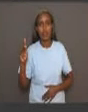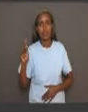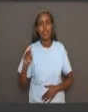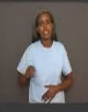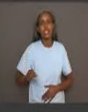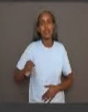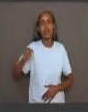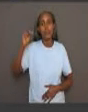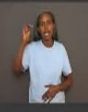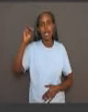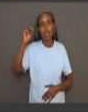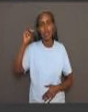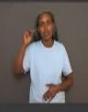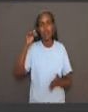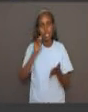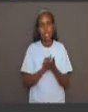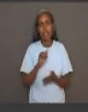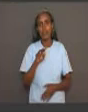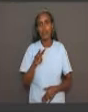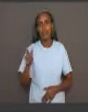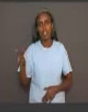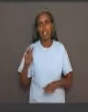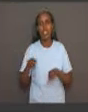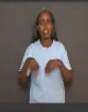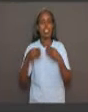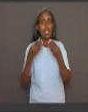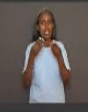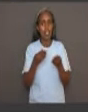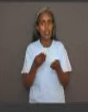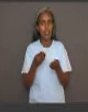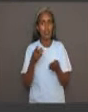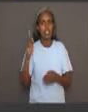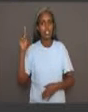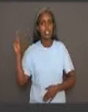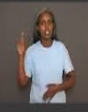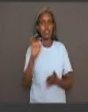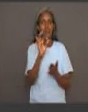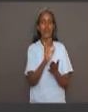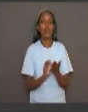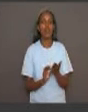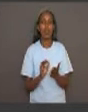the magnitude of that vector is given by this formula.